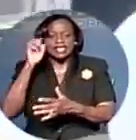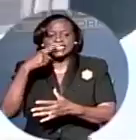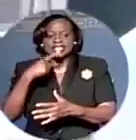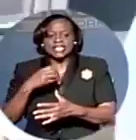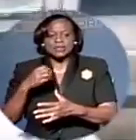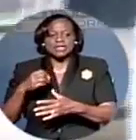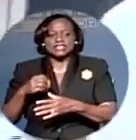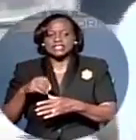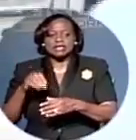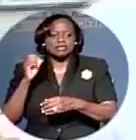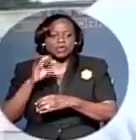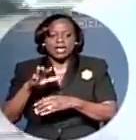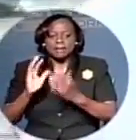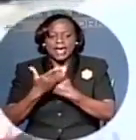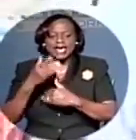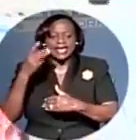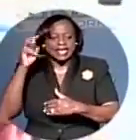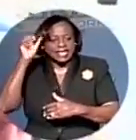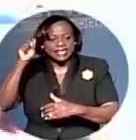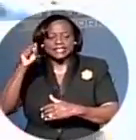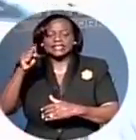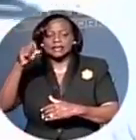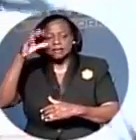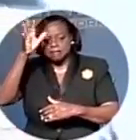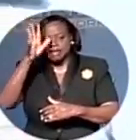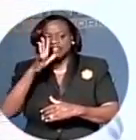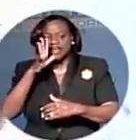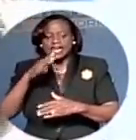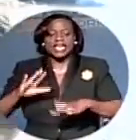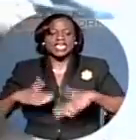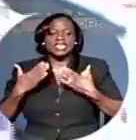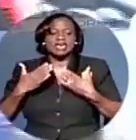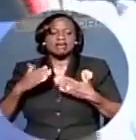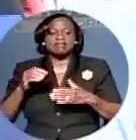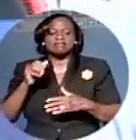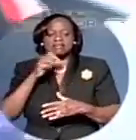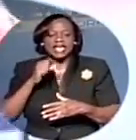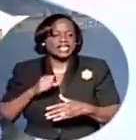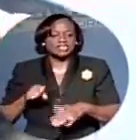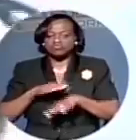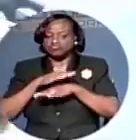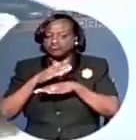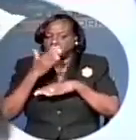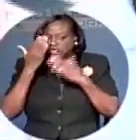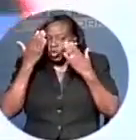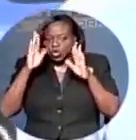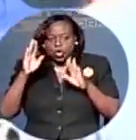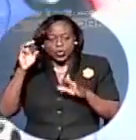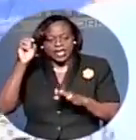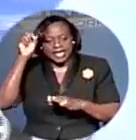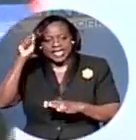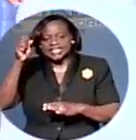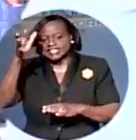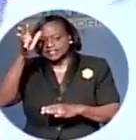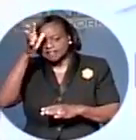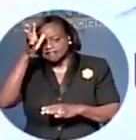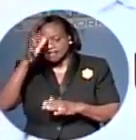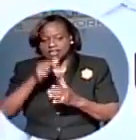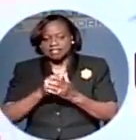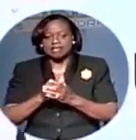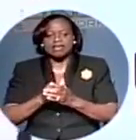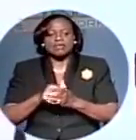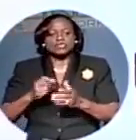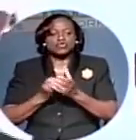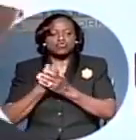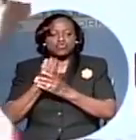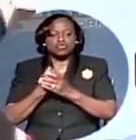by his mother at a young age, raised by his brother, and does not know his father. Factors, she said, negatively impacted his development.